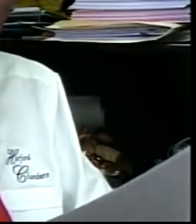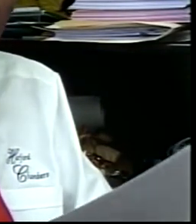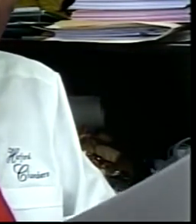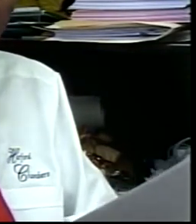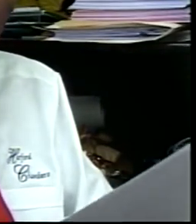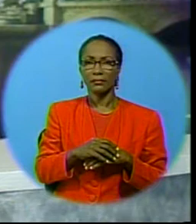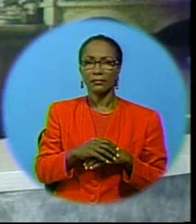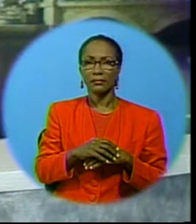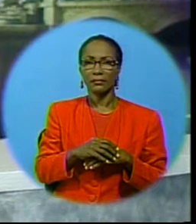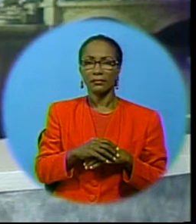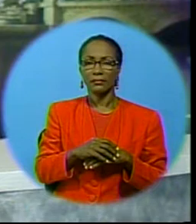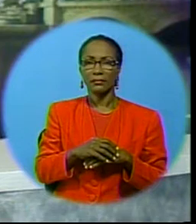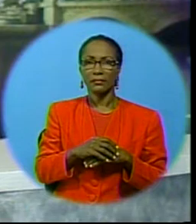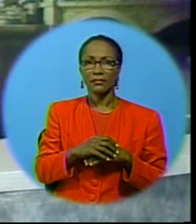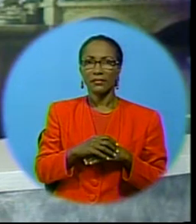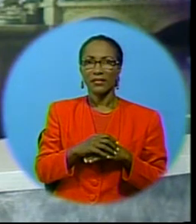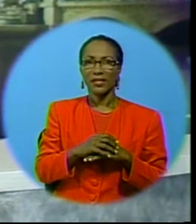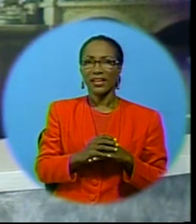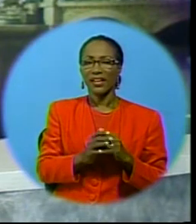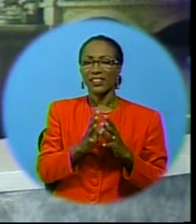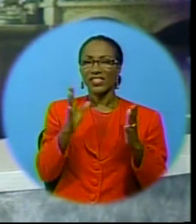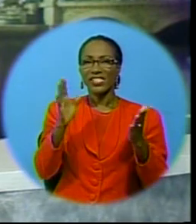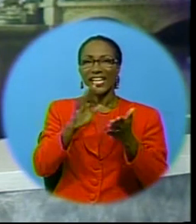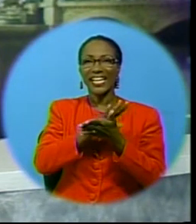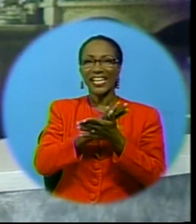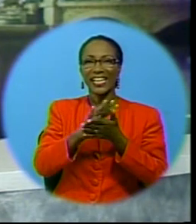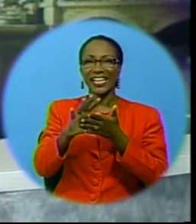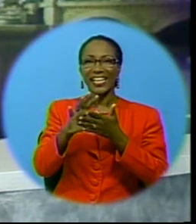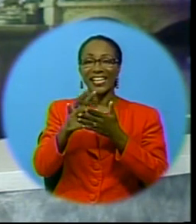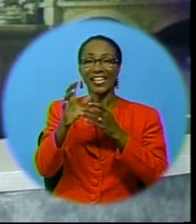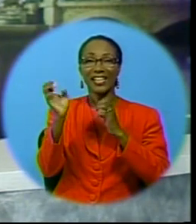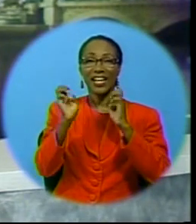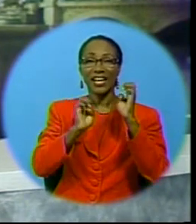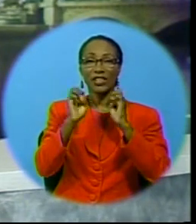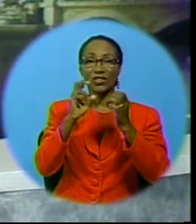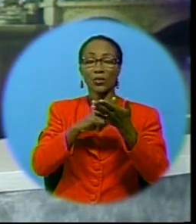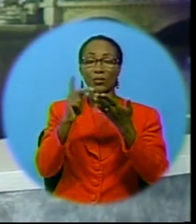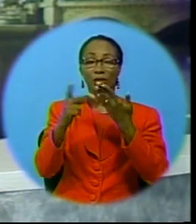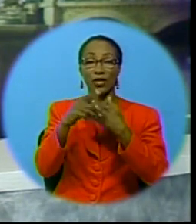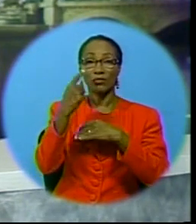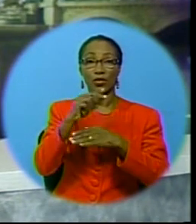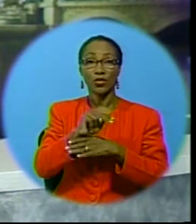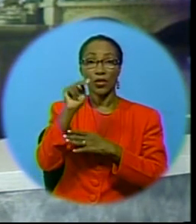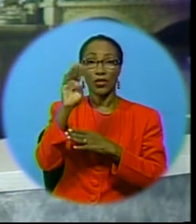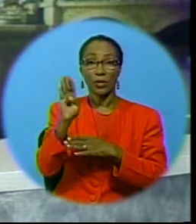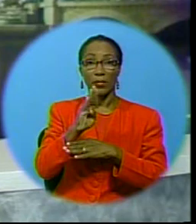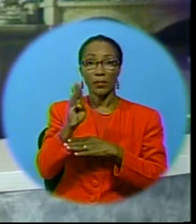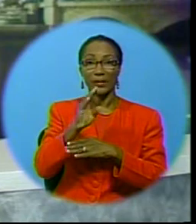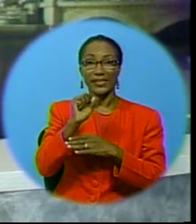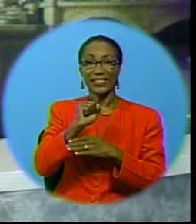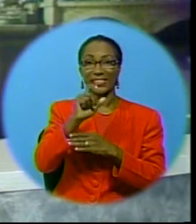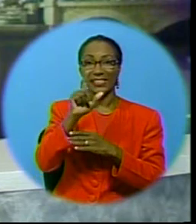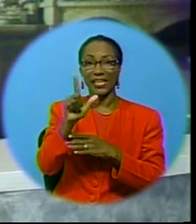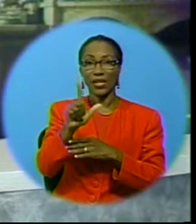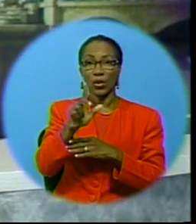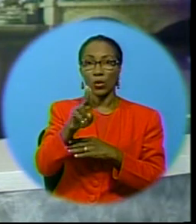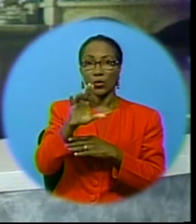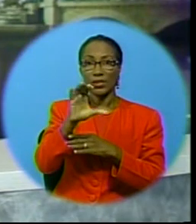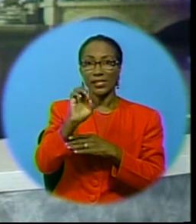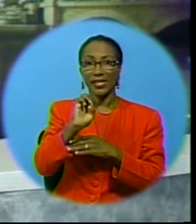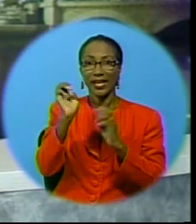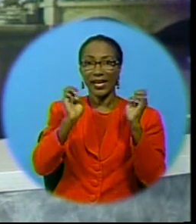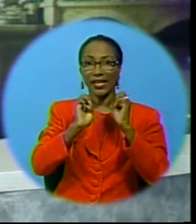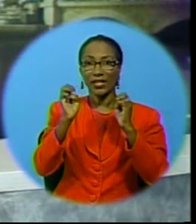subsidiaries. The ambitious clean energy program for northern Barbados, dubbed St. Lucie Energy Gateway, is to